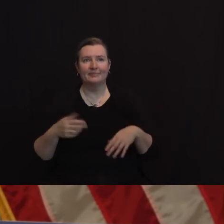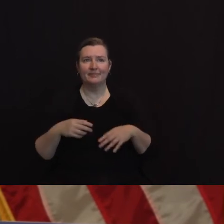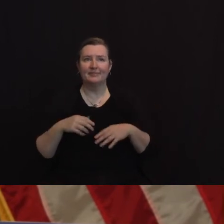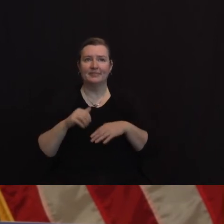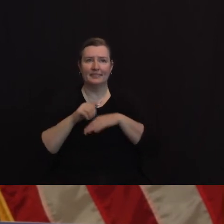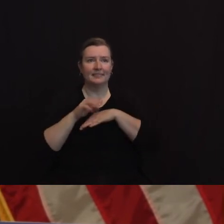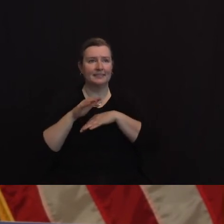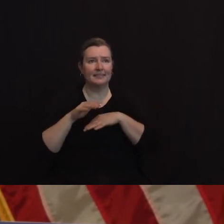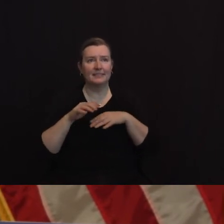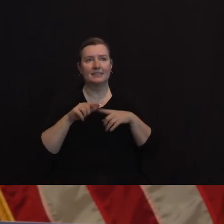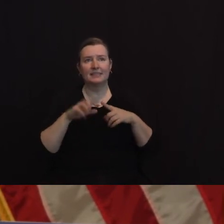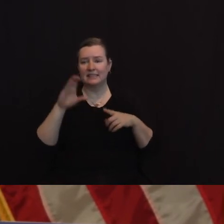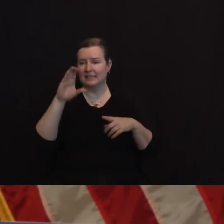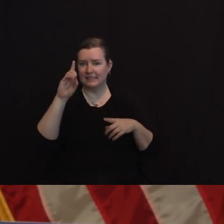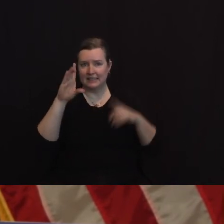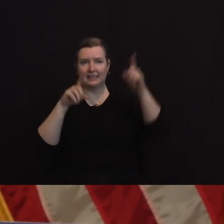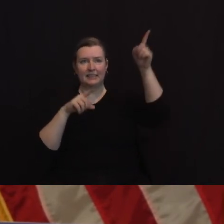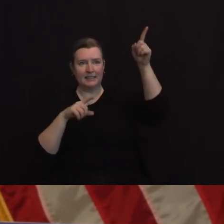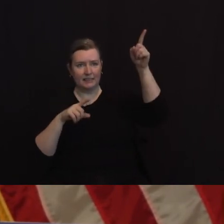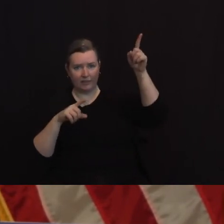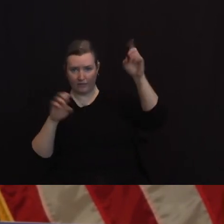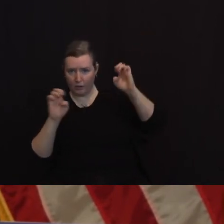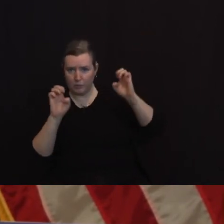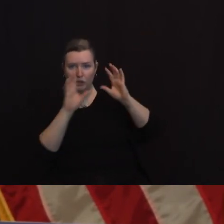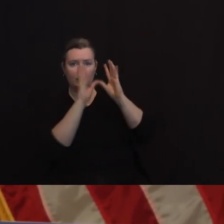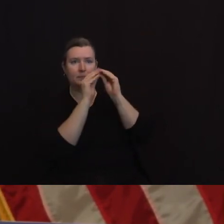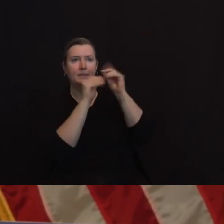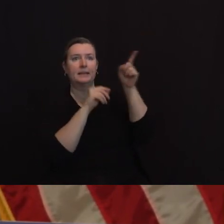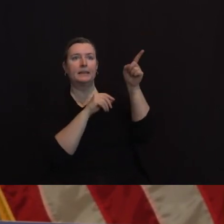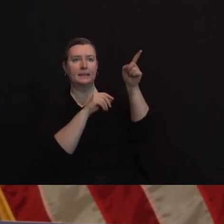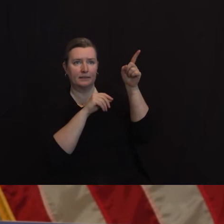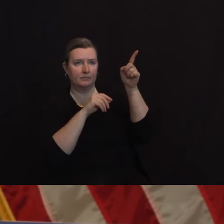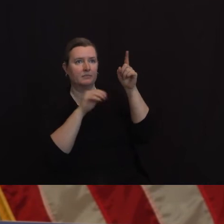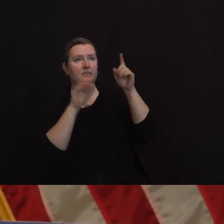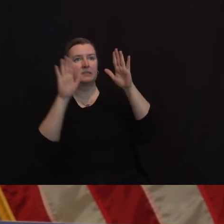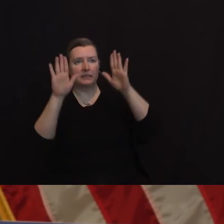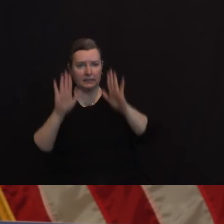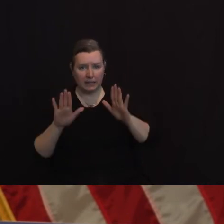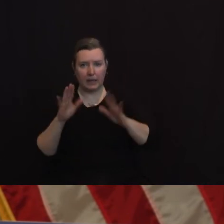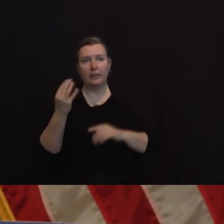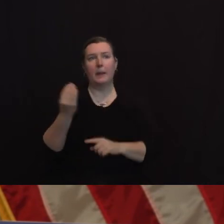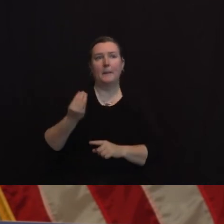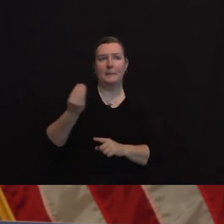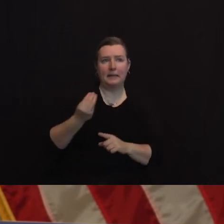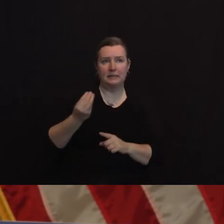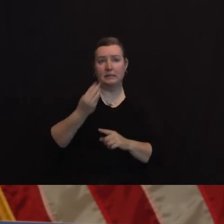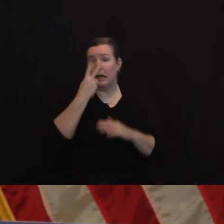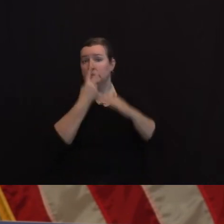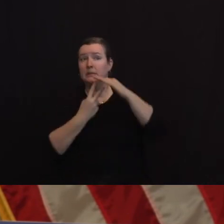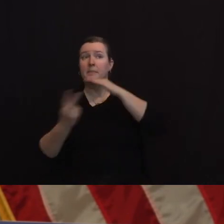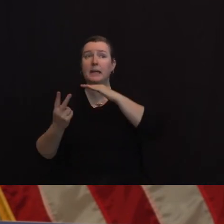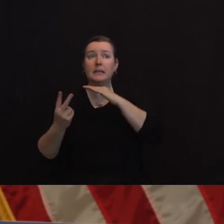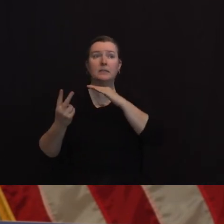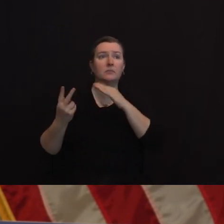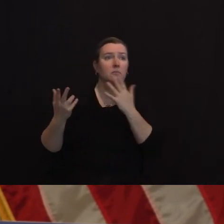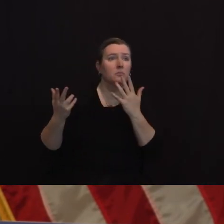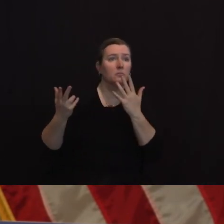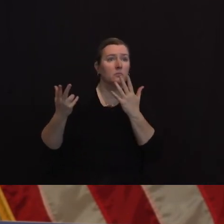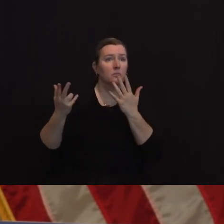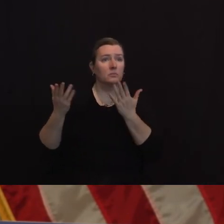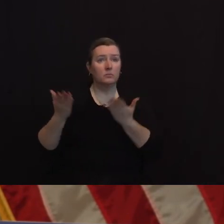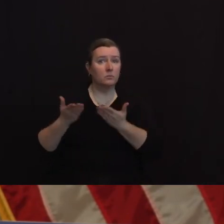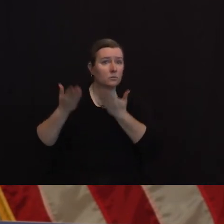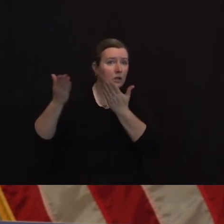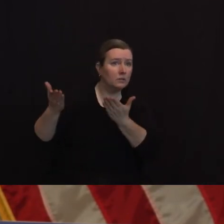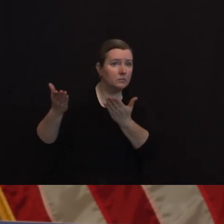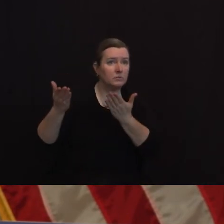Monday. So we expect to see their recommendations on the same data set by the end of Monday, and then the CDC will issue its